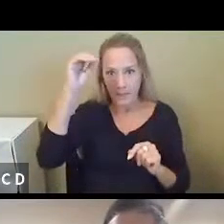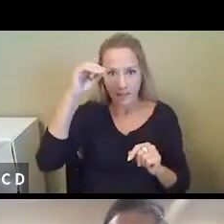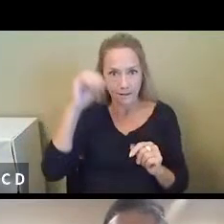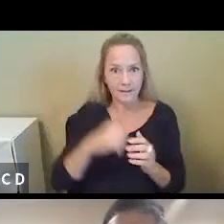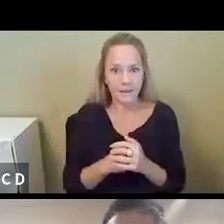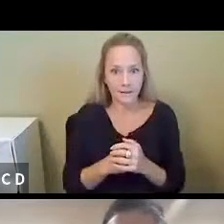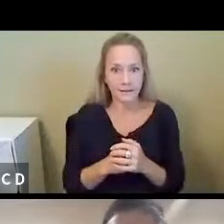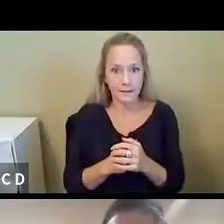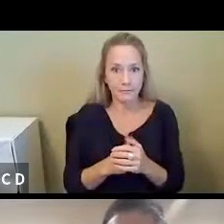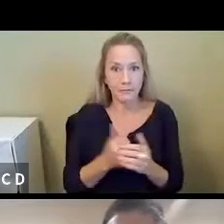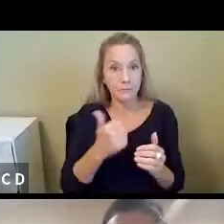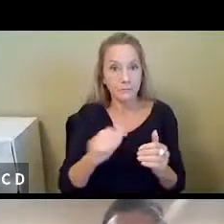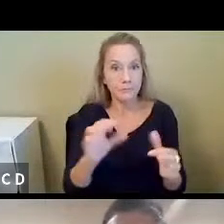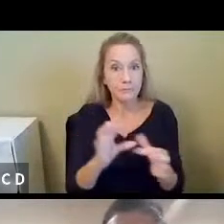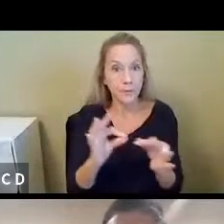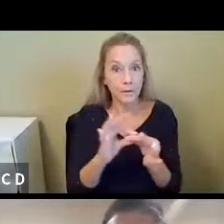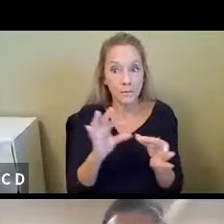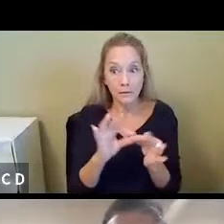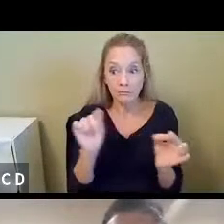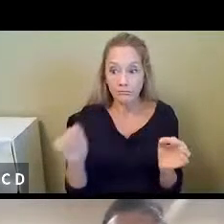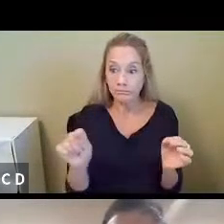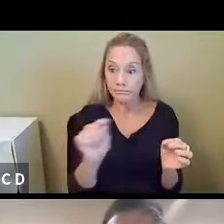any comments about